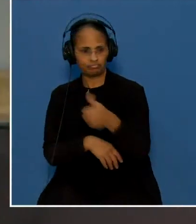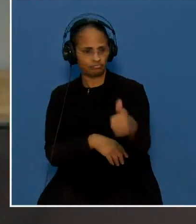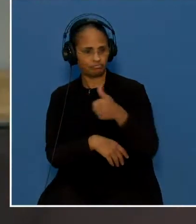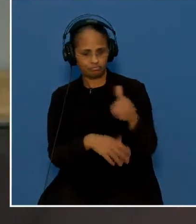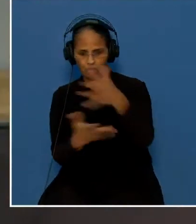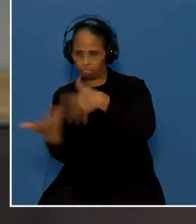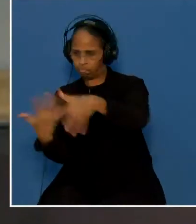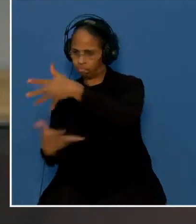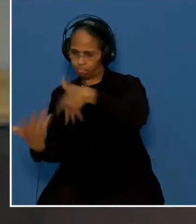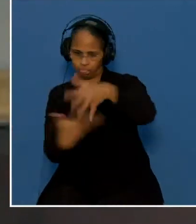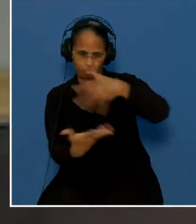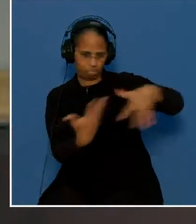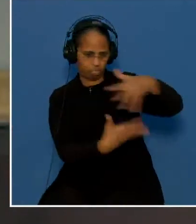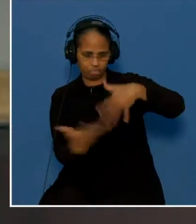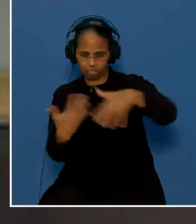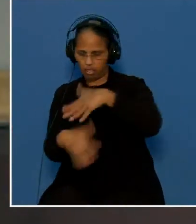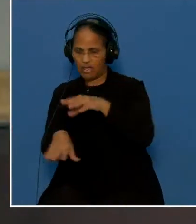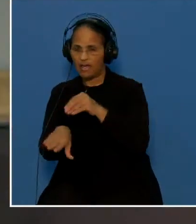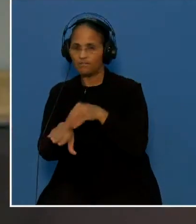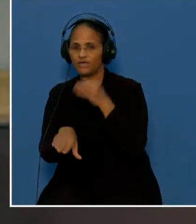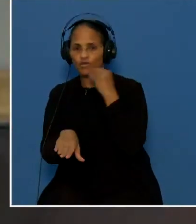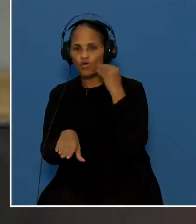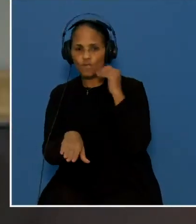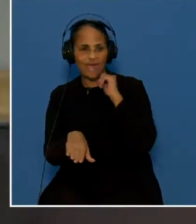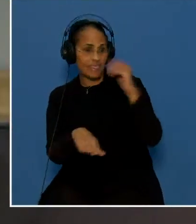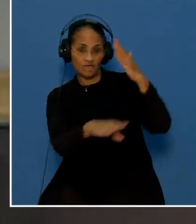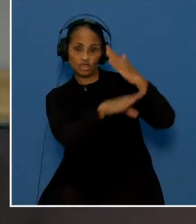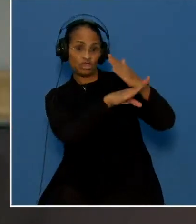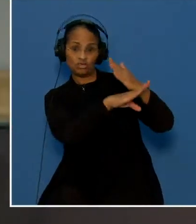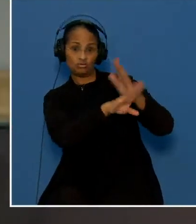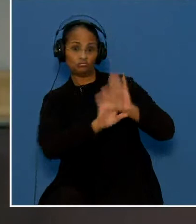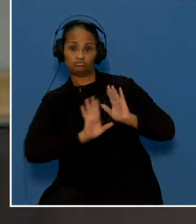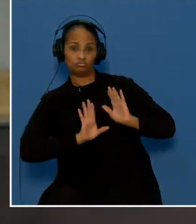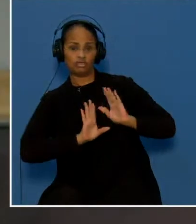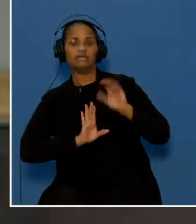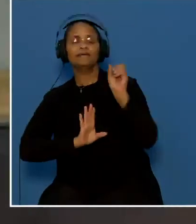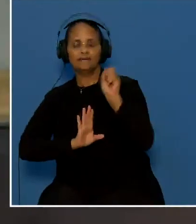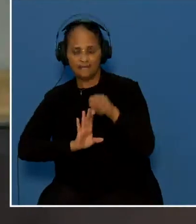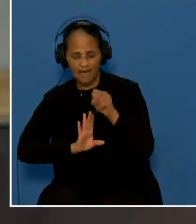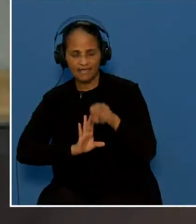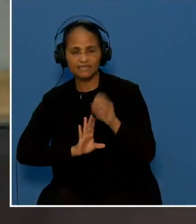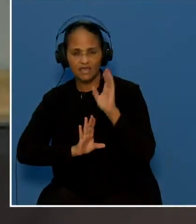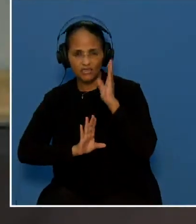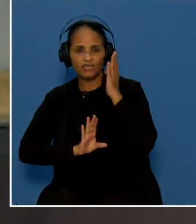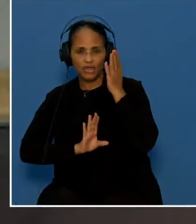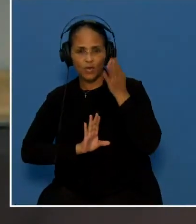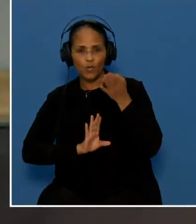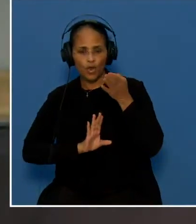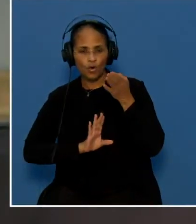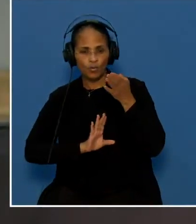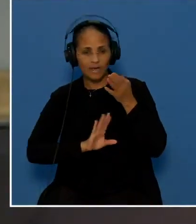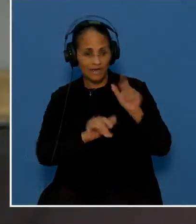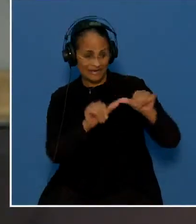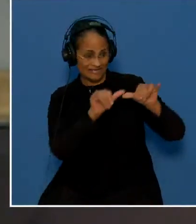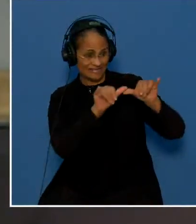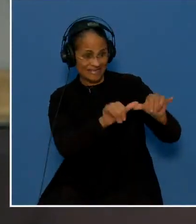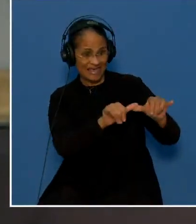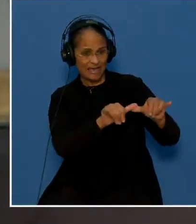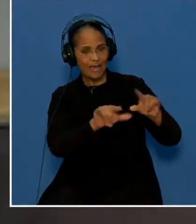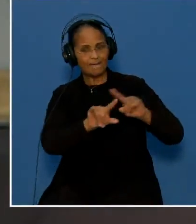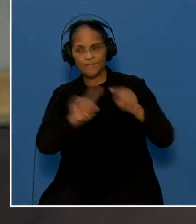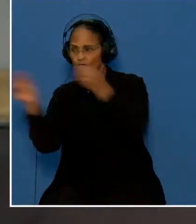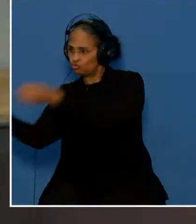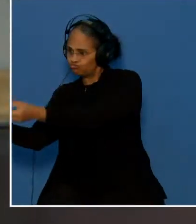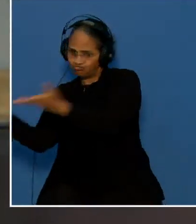people outside of the home, you are not shielding them. Yes, they may be staying in, but you are bringing